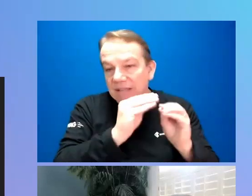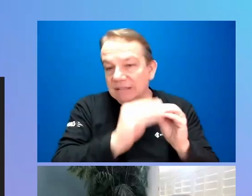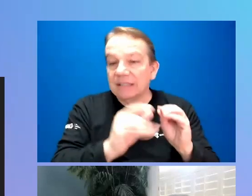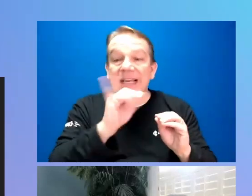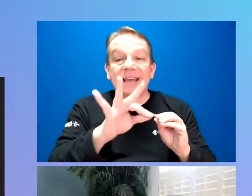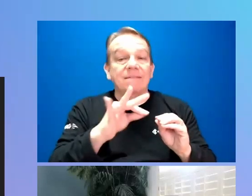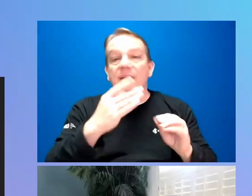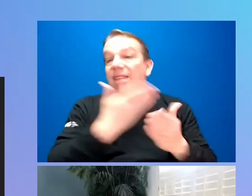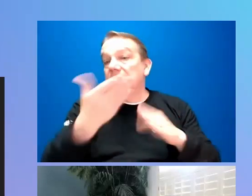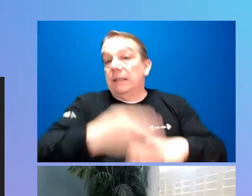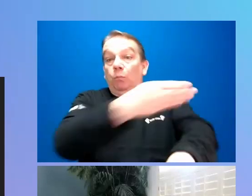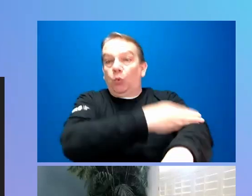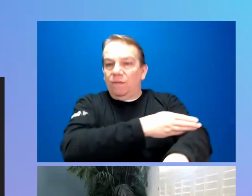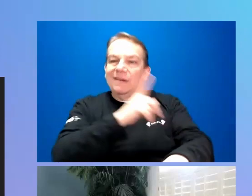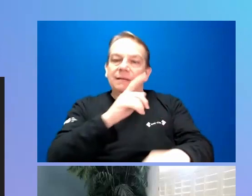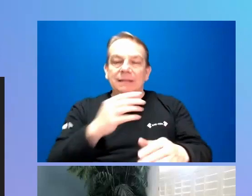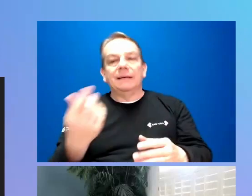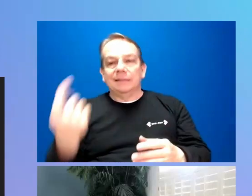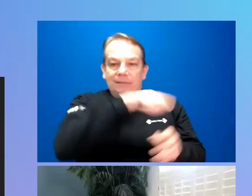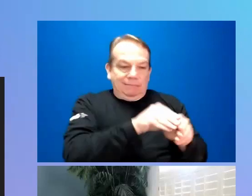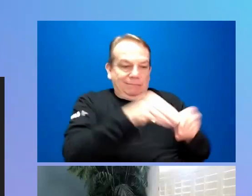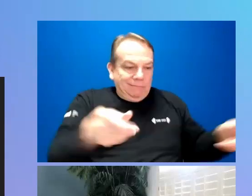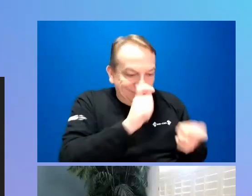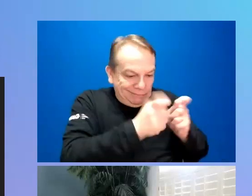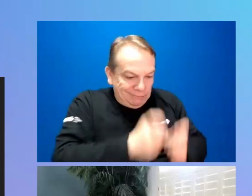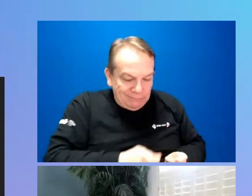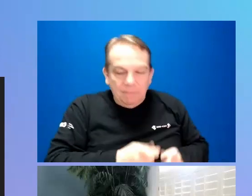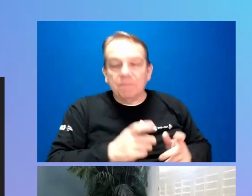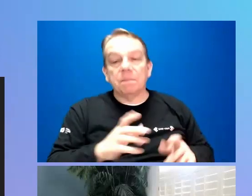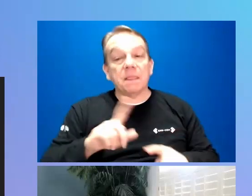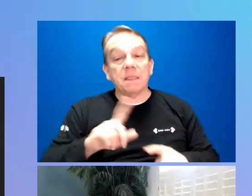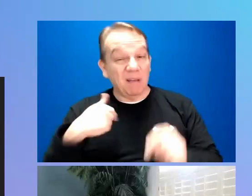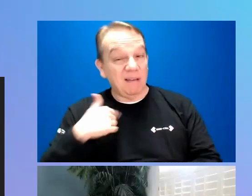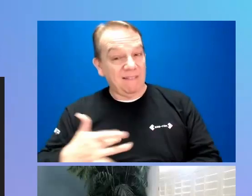better. But I think that's the way to release things